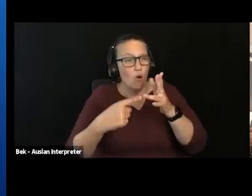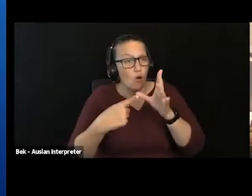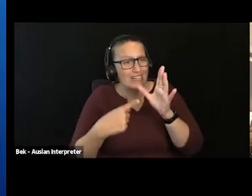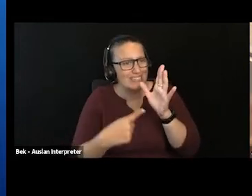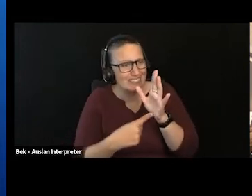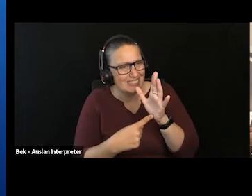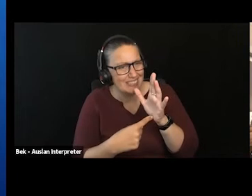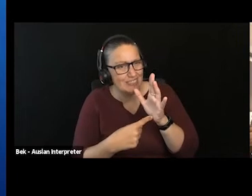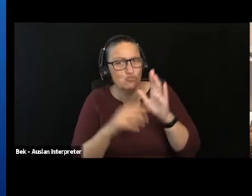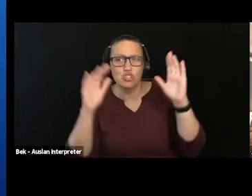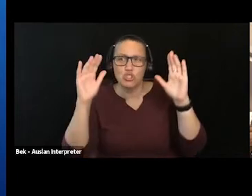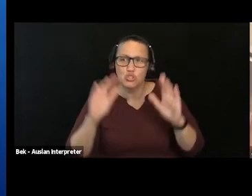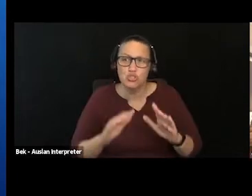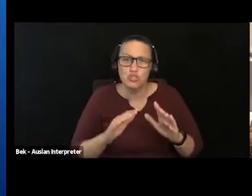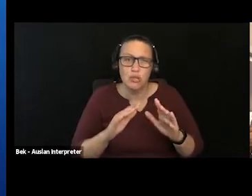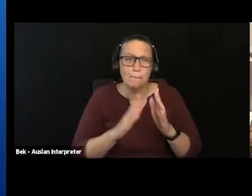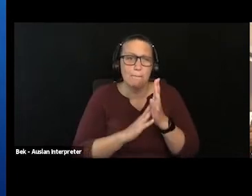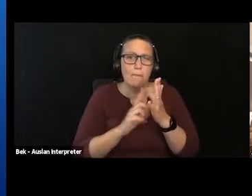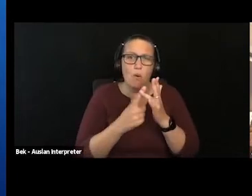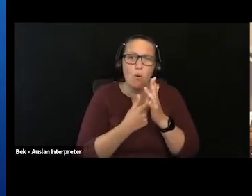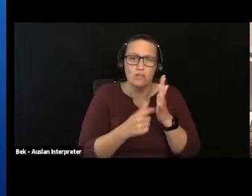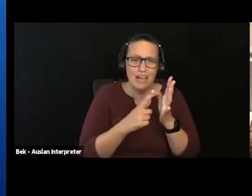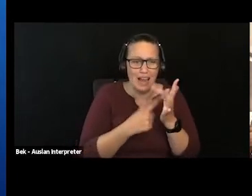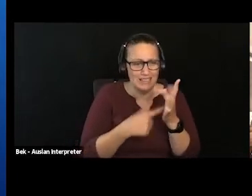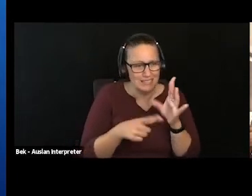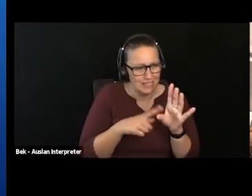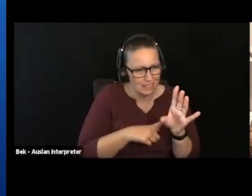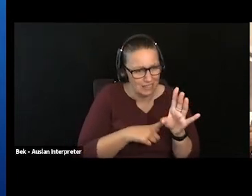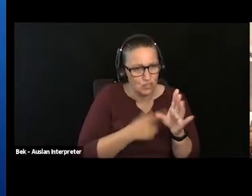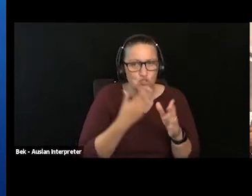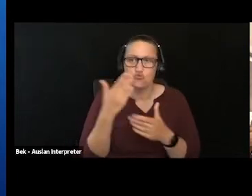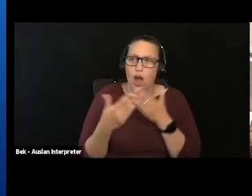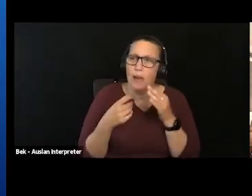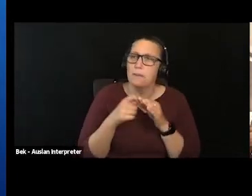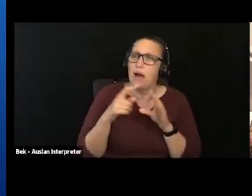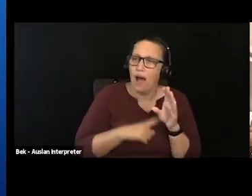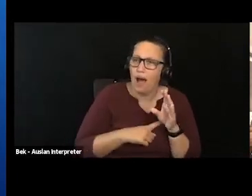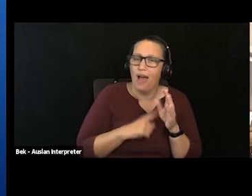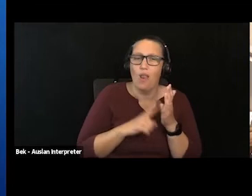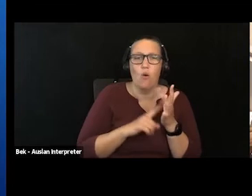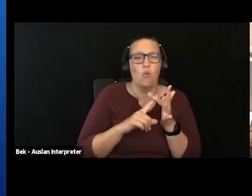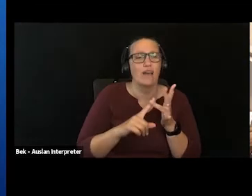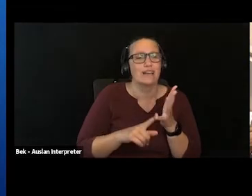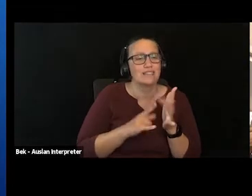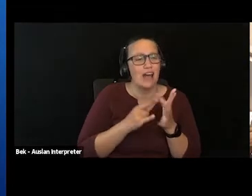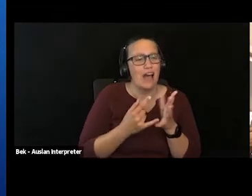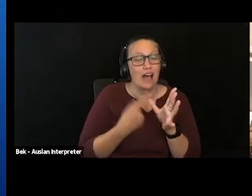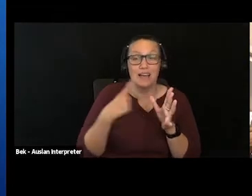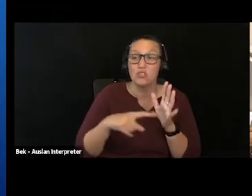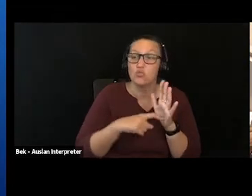well established, as has been described by Luisa and by Thomas Santo during the poster